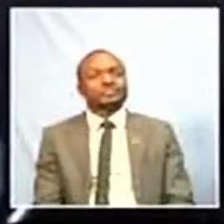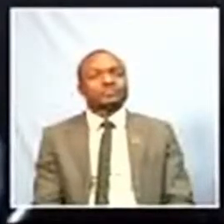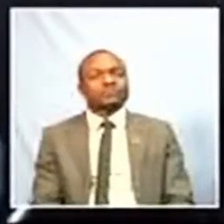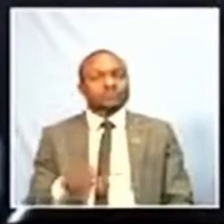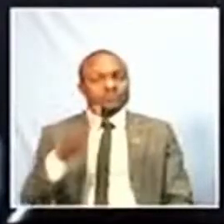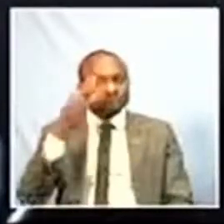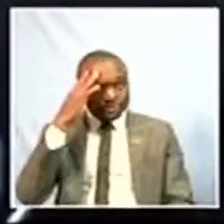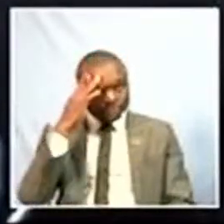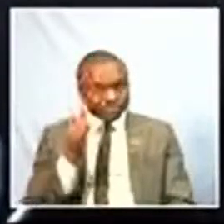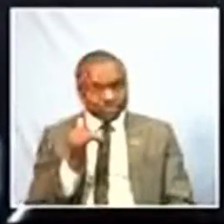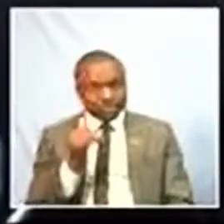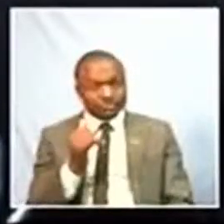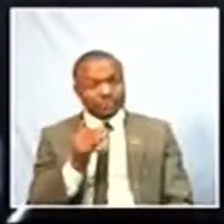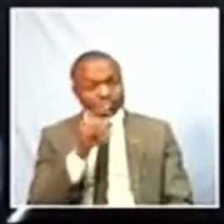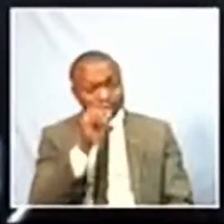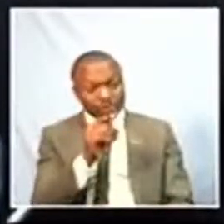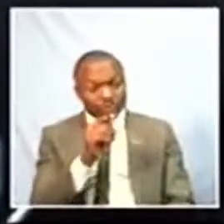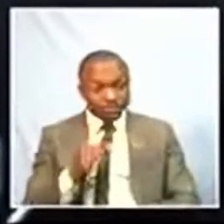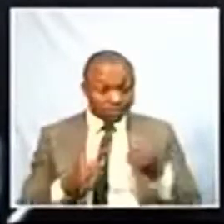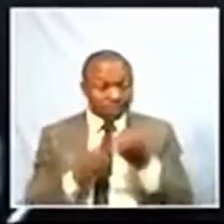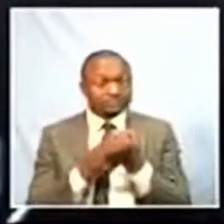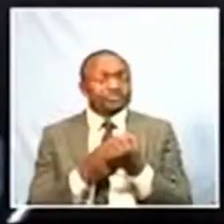Why are you funding?